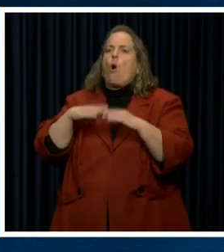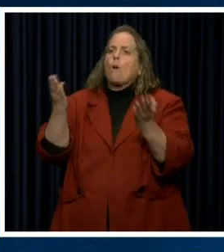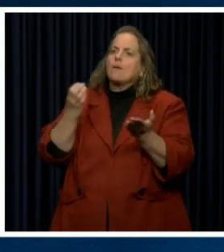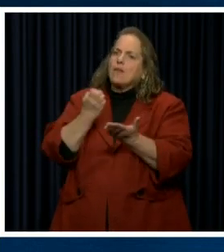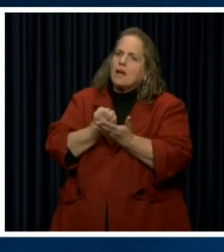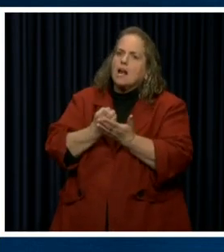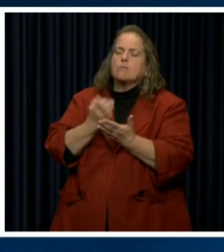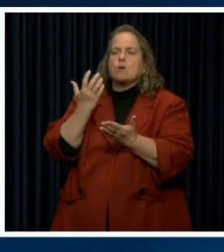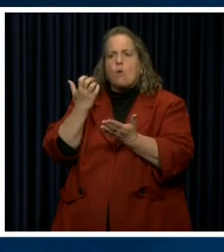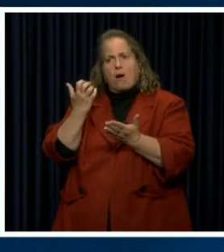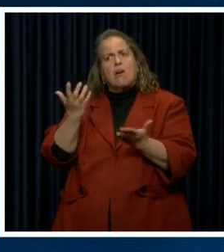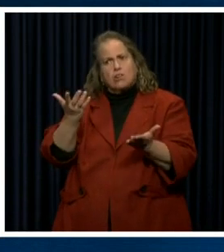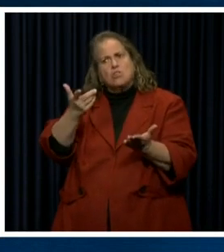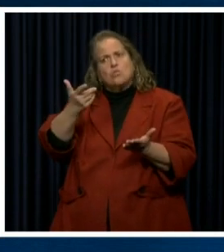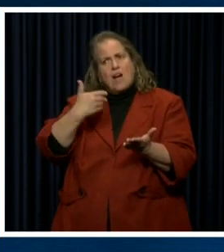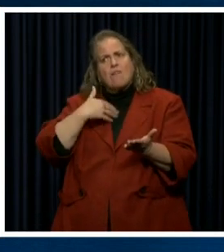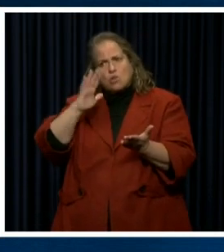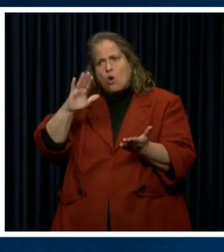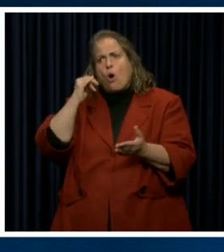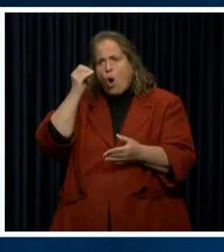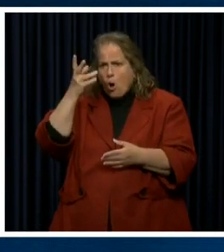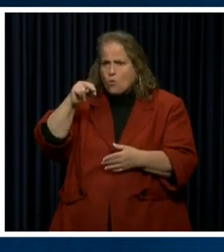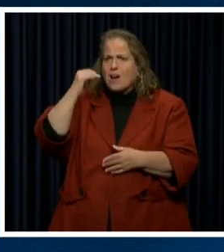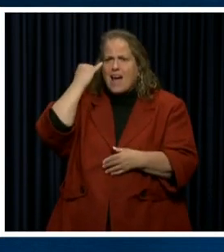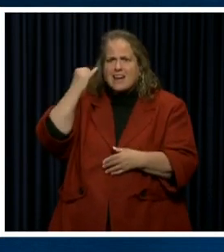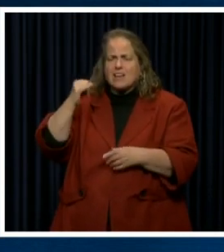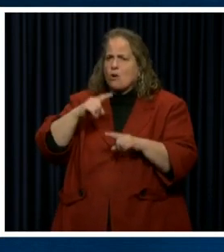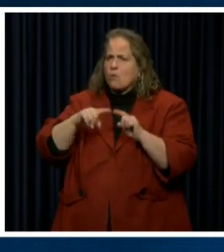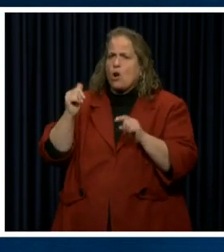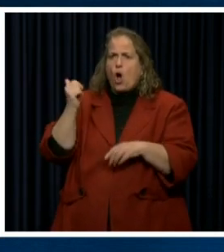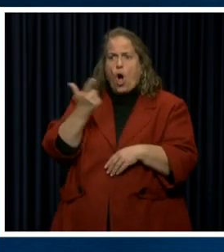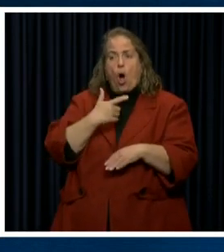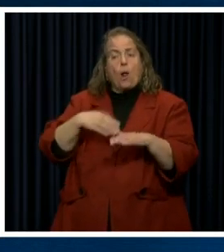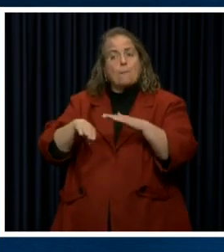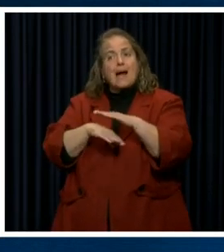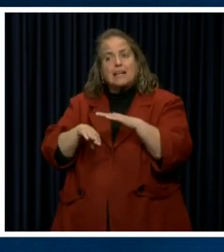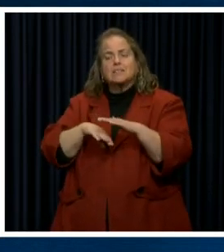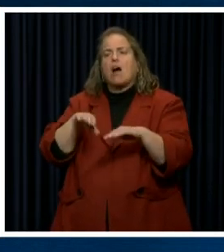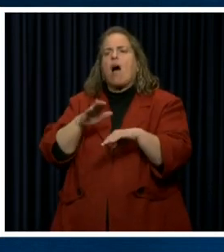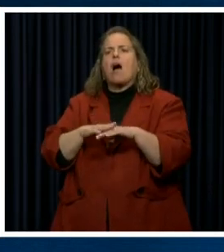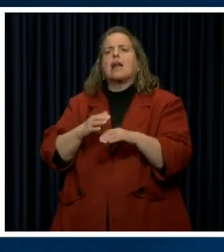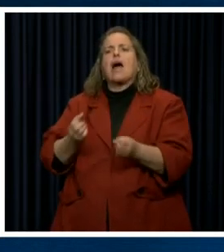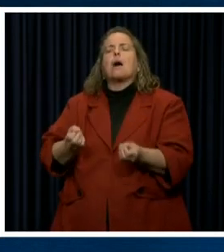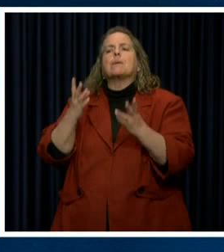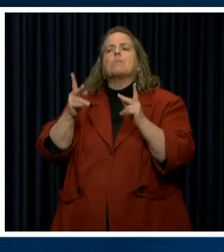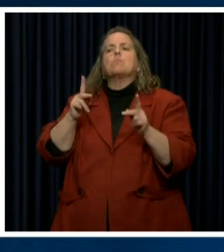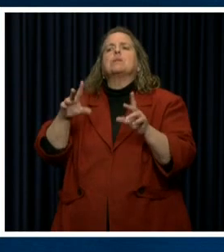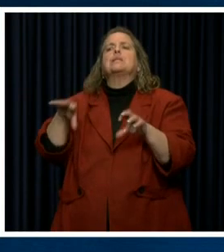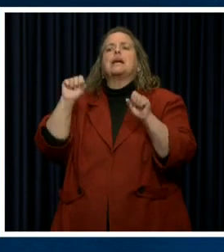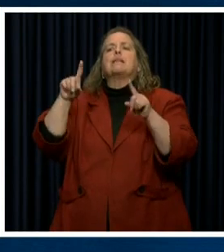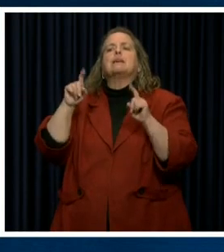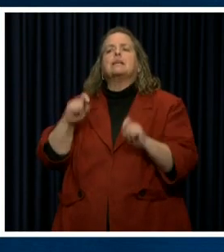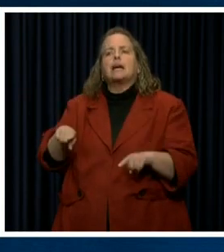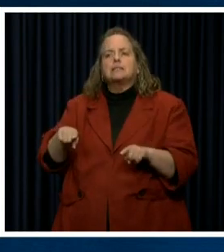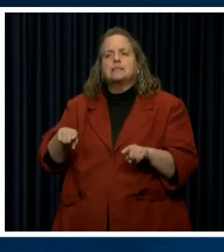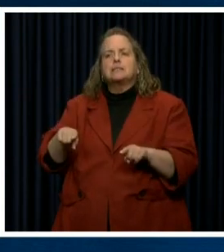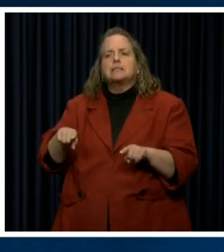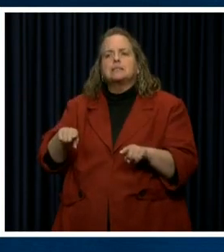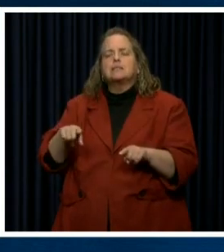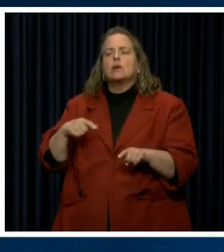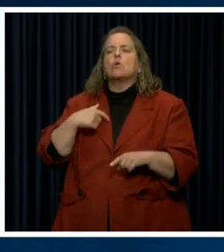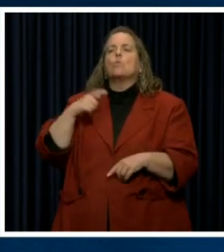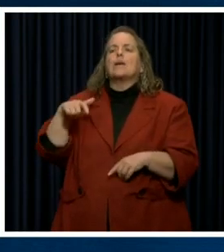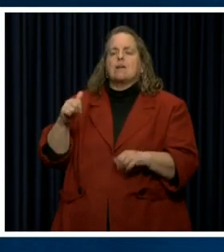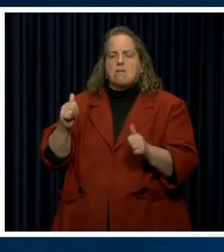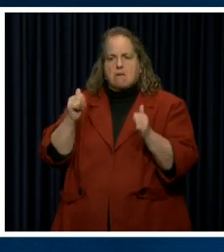economy, and everybody should have their own ideas, but all of it is based on getting the testing. And so we need this and every other